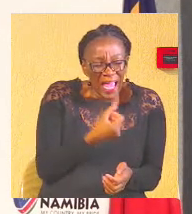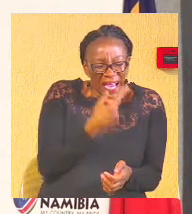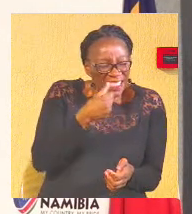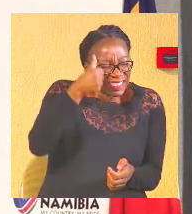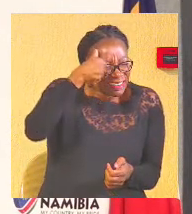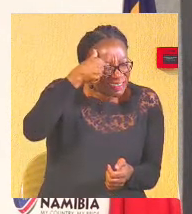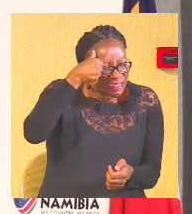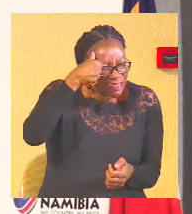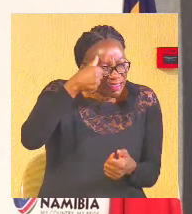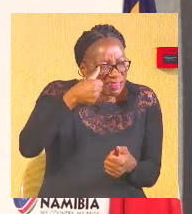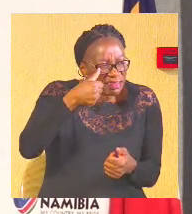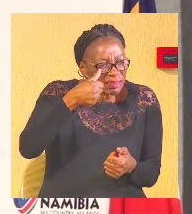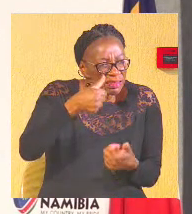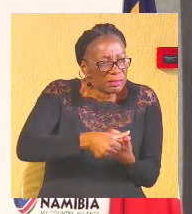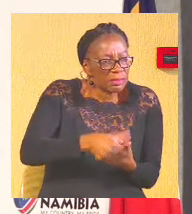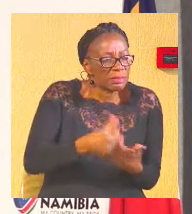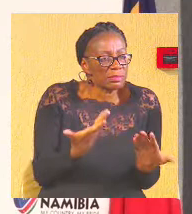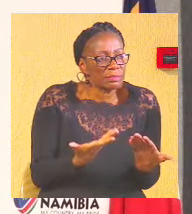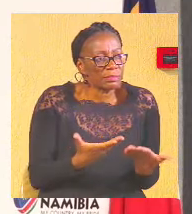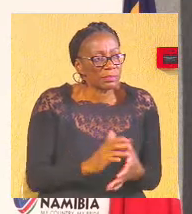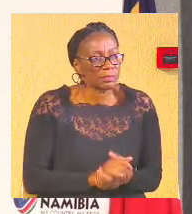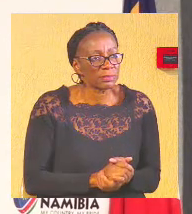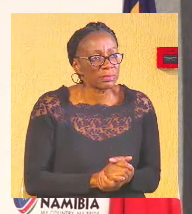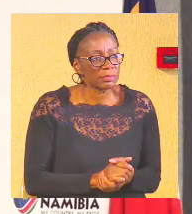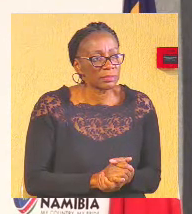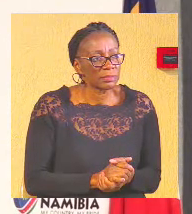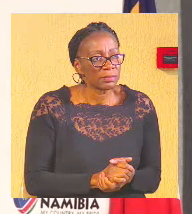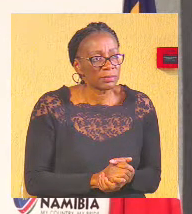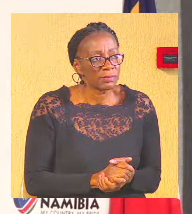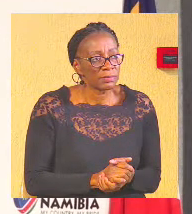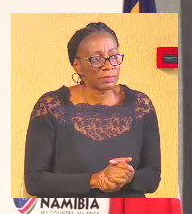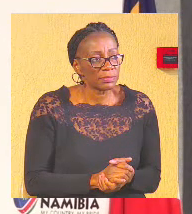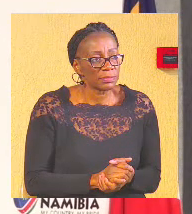the movement to go and maybe to go to the clinic and hospital?